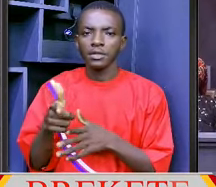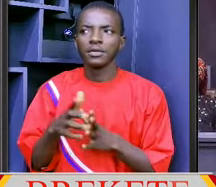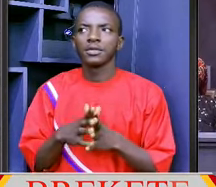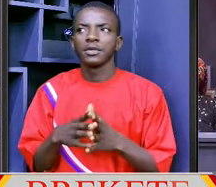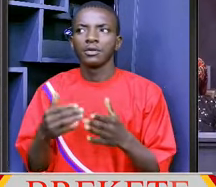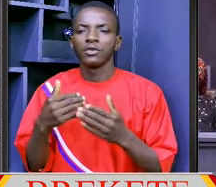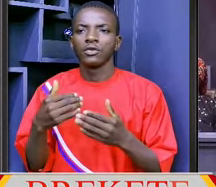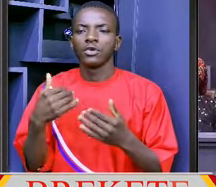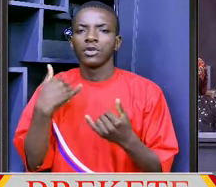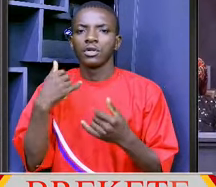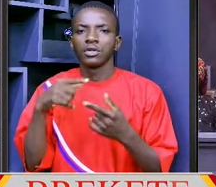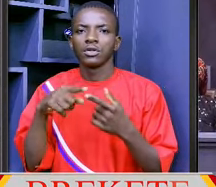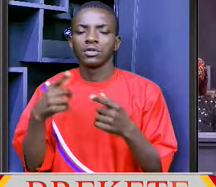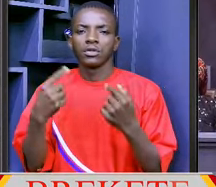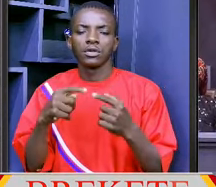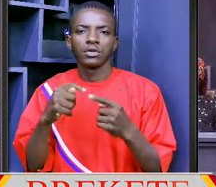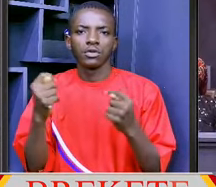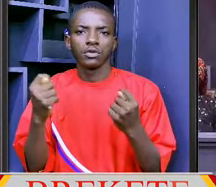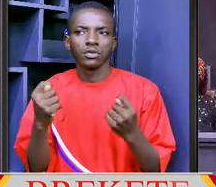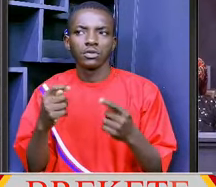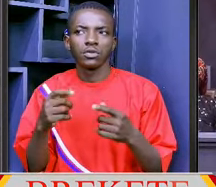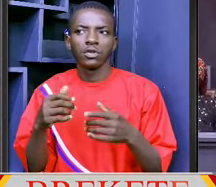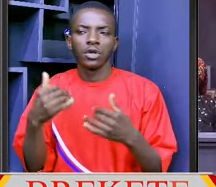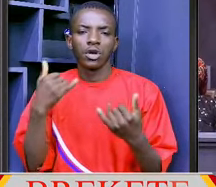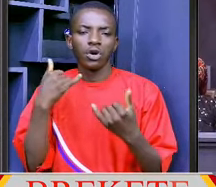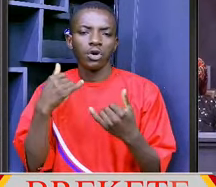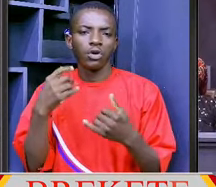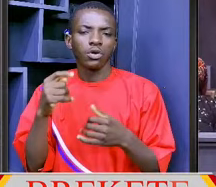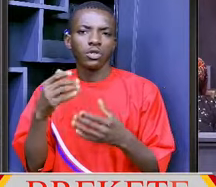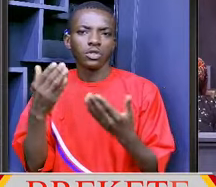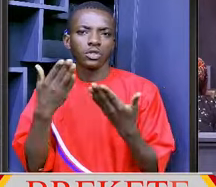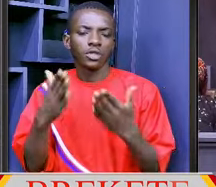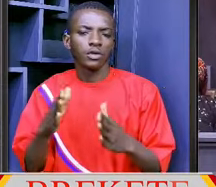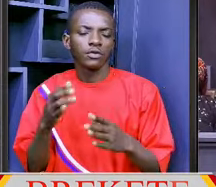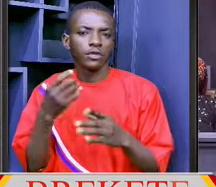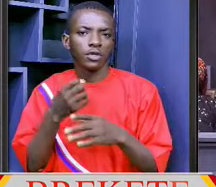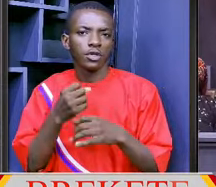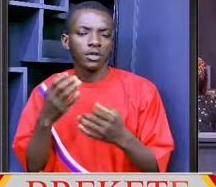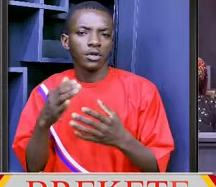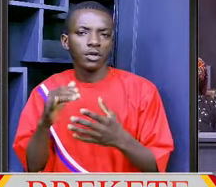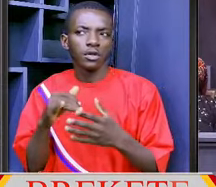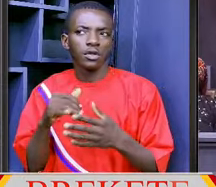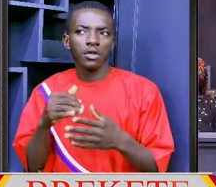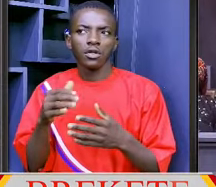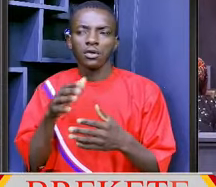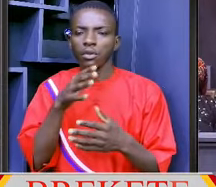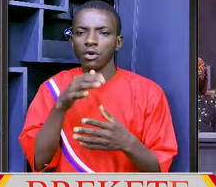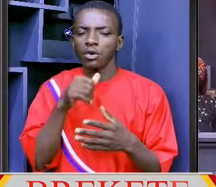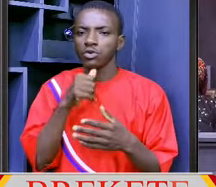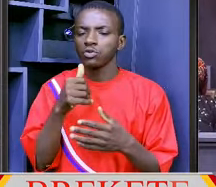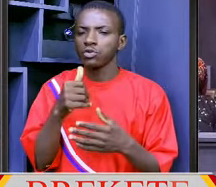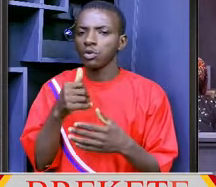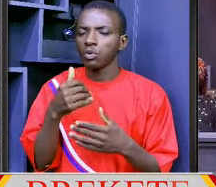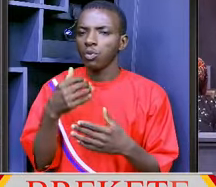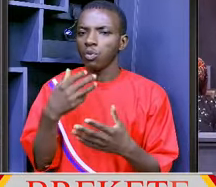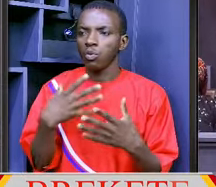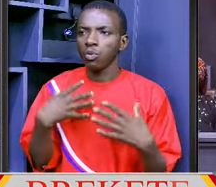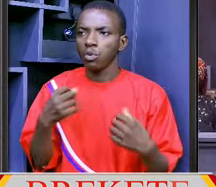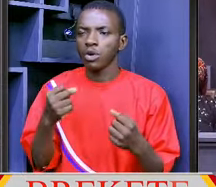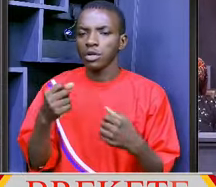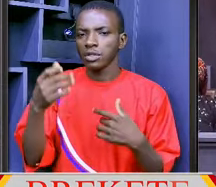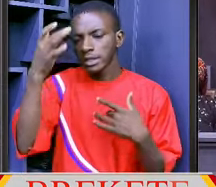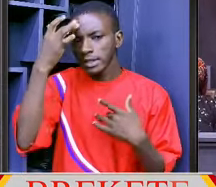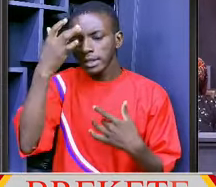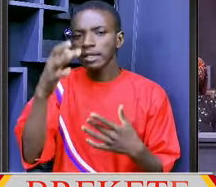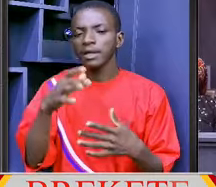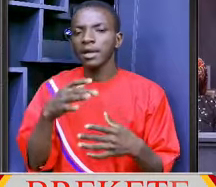A week later, where I told you I'm coming on Tuesday. I called the Savior for quite a long time. He told me that the mother is not well. I said, how can I get to her? Because I've been